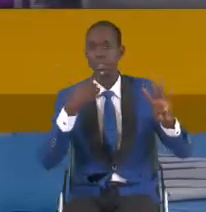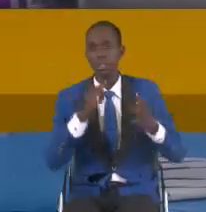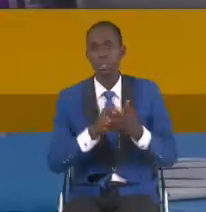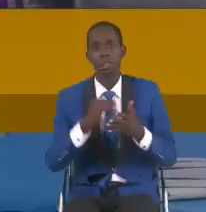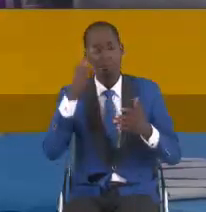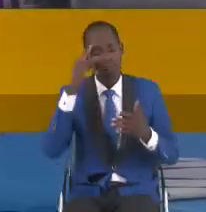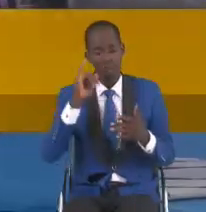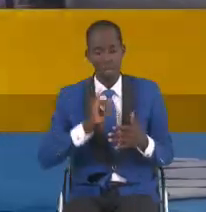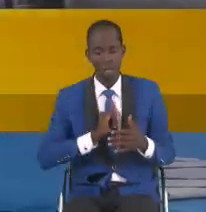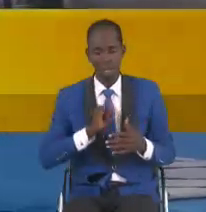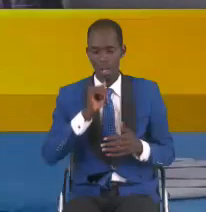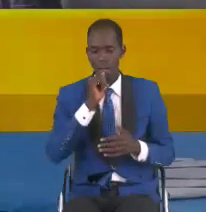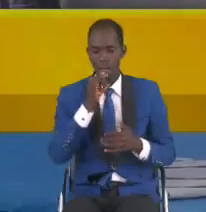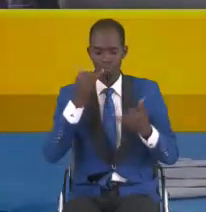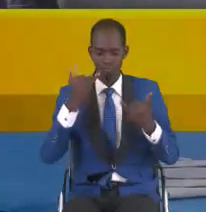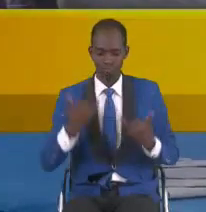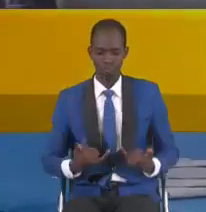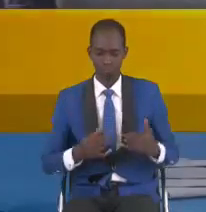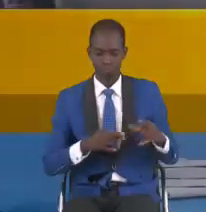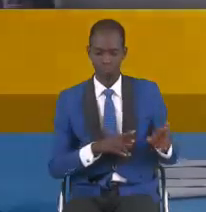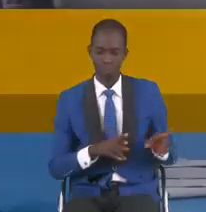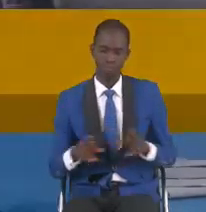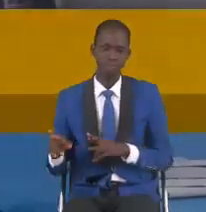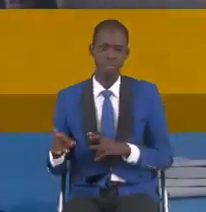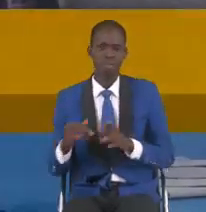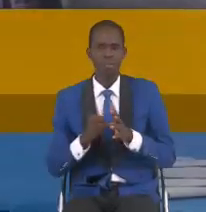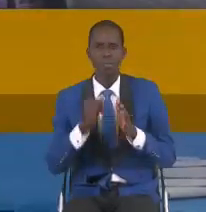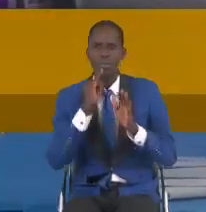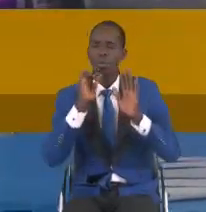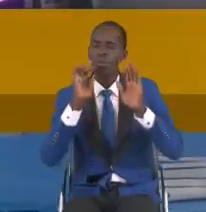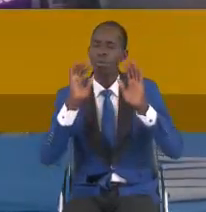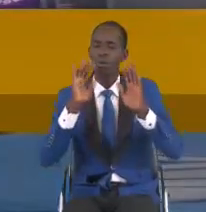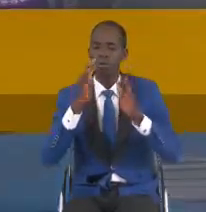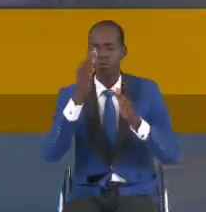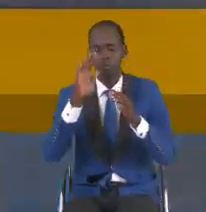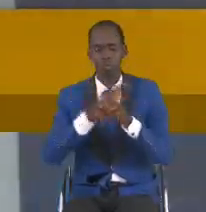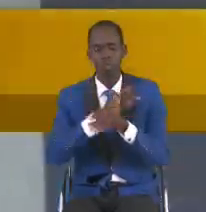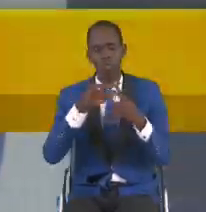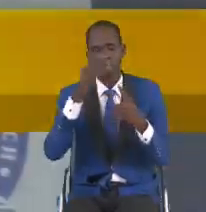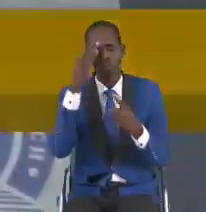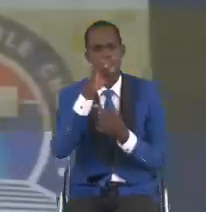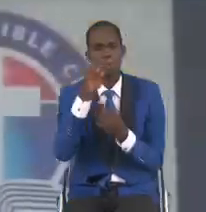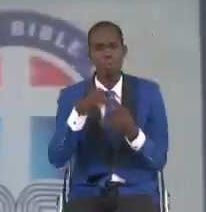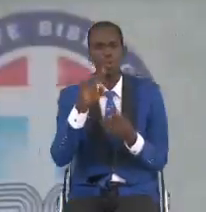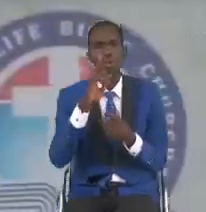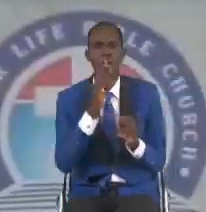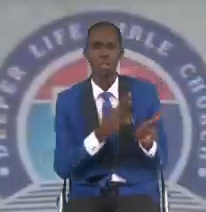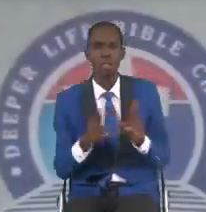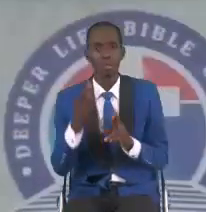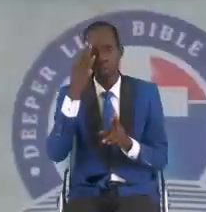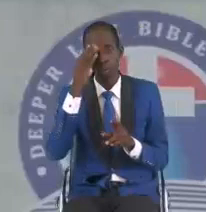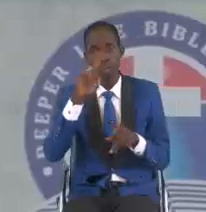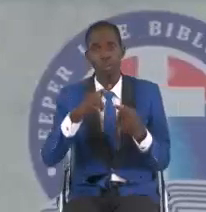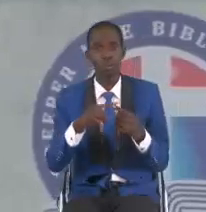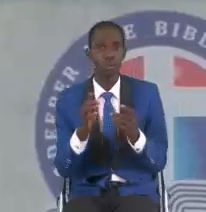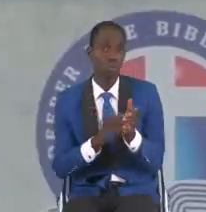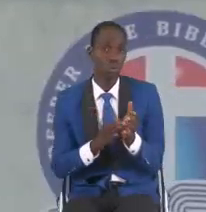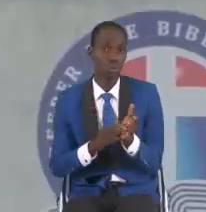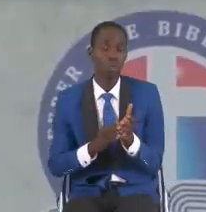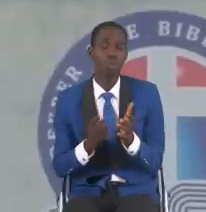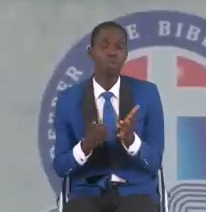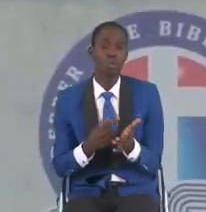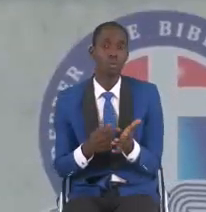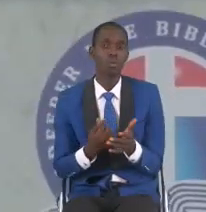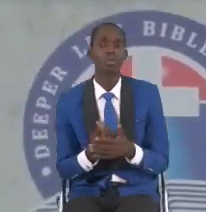ready. It's wonderful to know when you are ready. When we're going to school, sometimes,